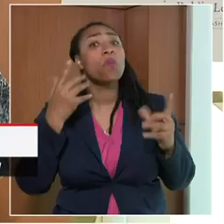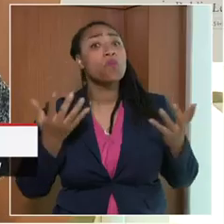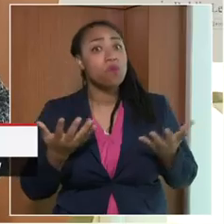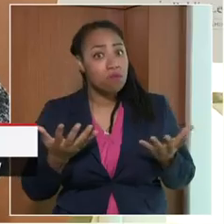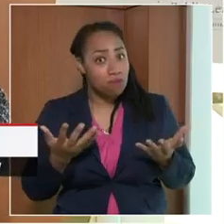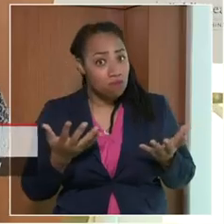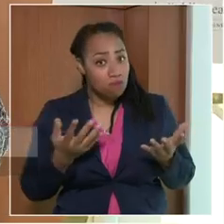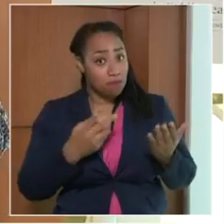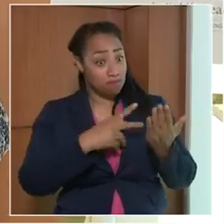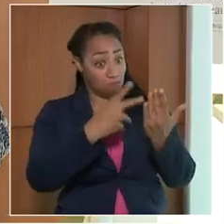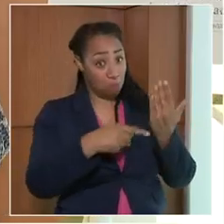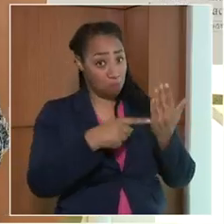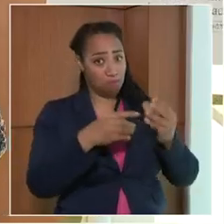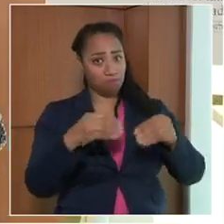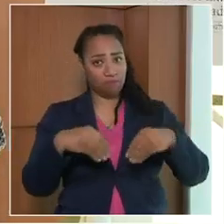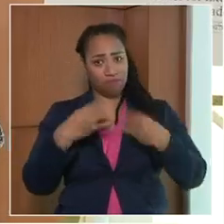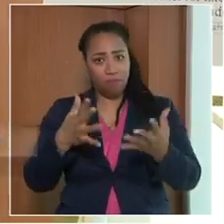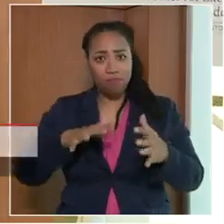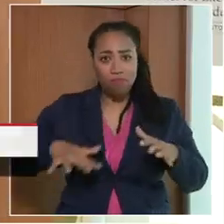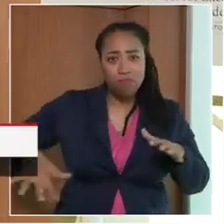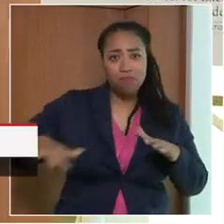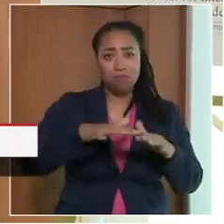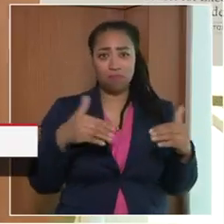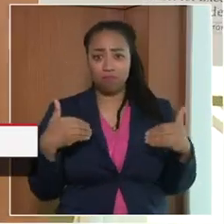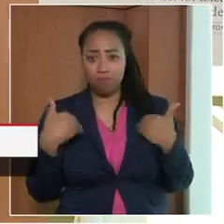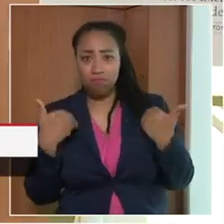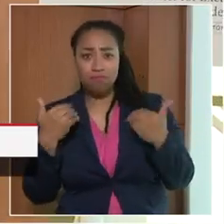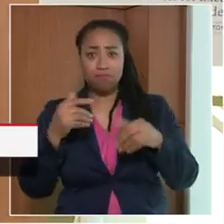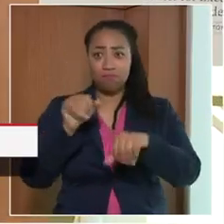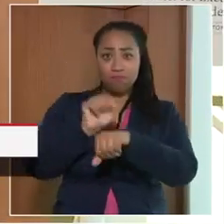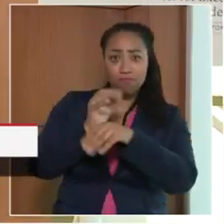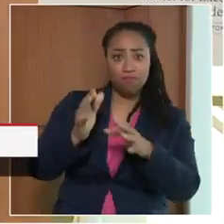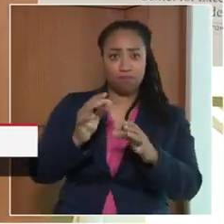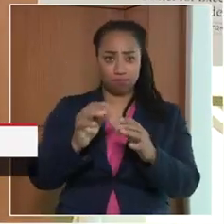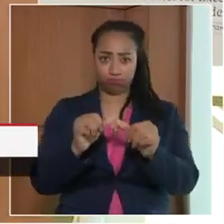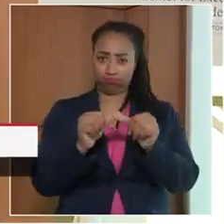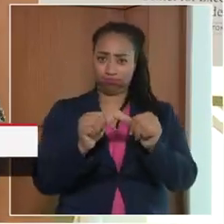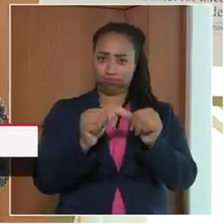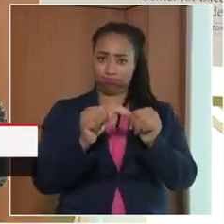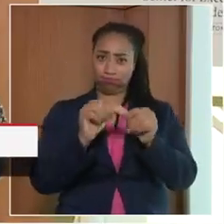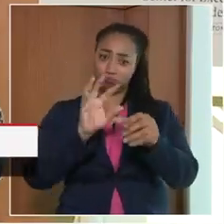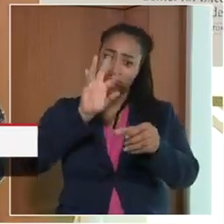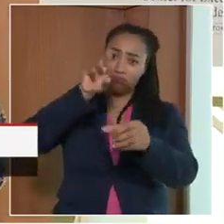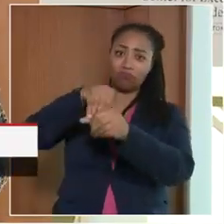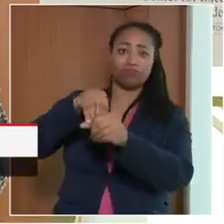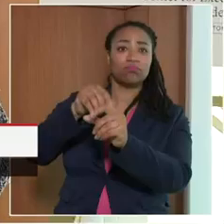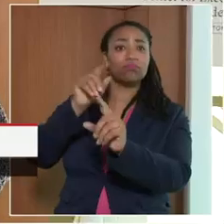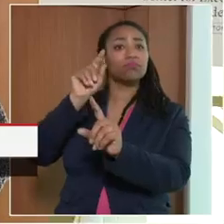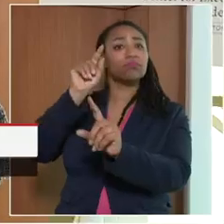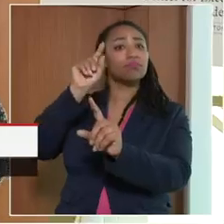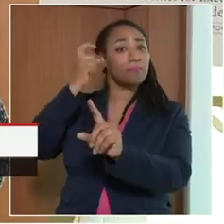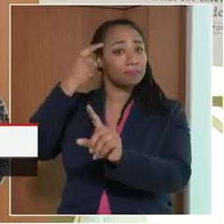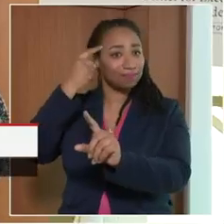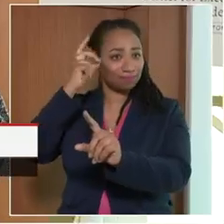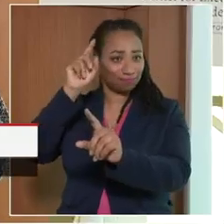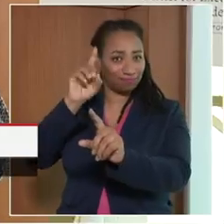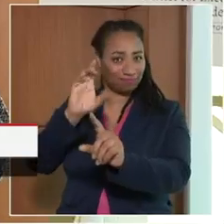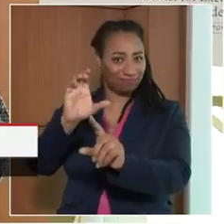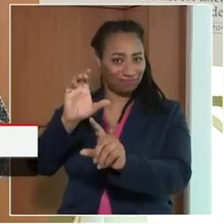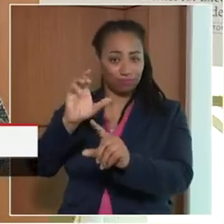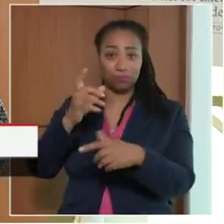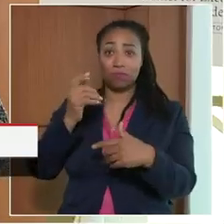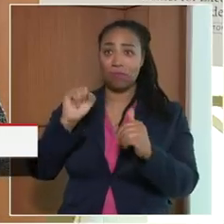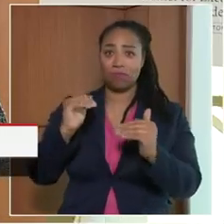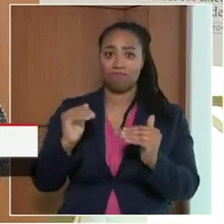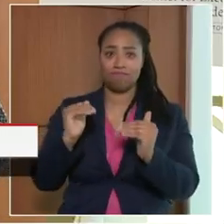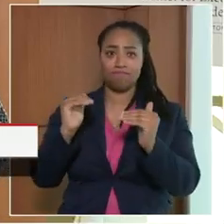provide opportunities for employees of the district government to become even stronger and more capable in the work that